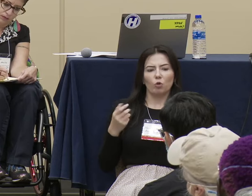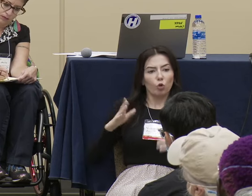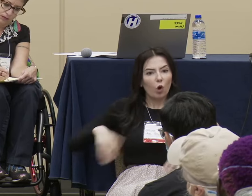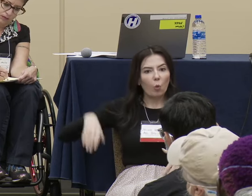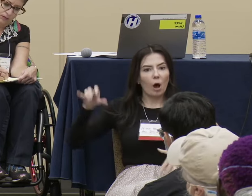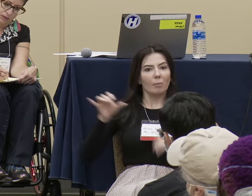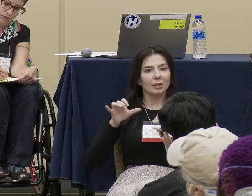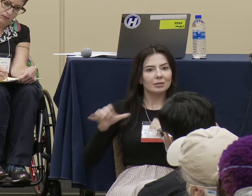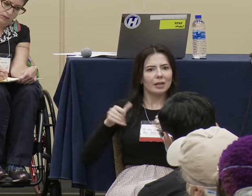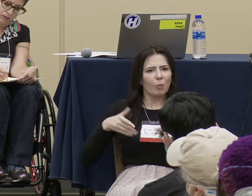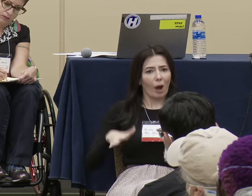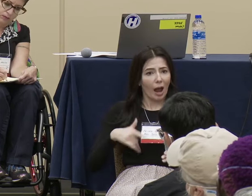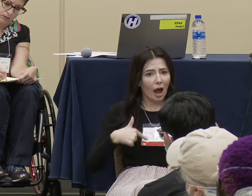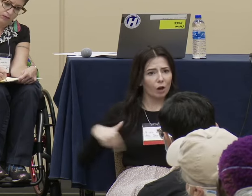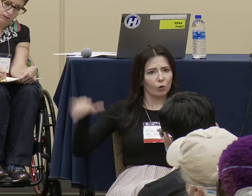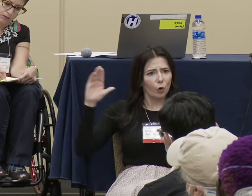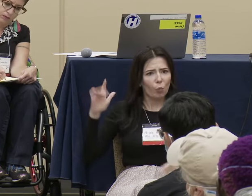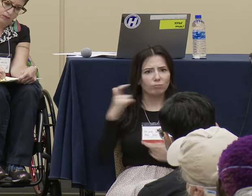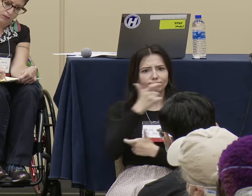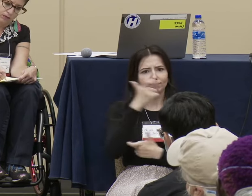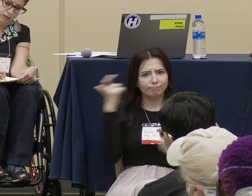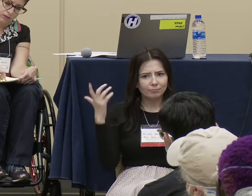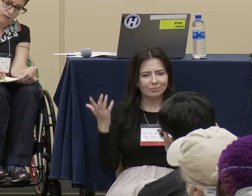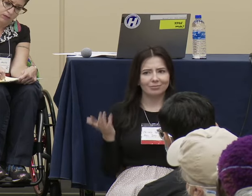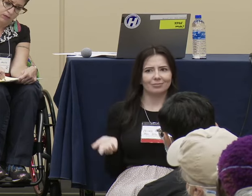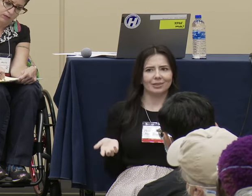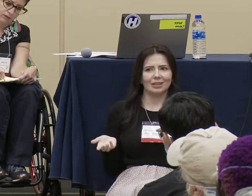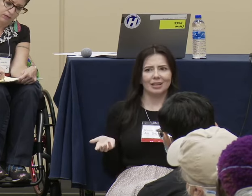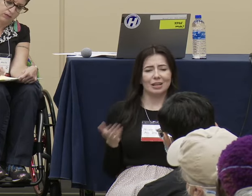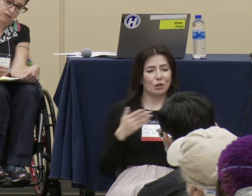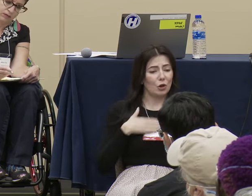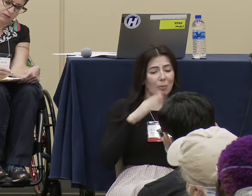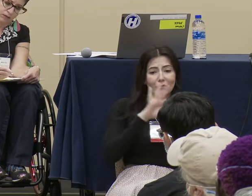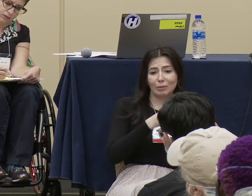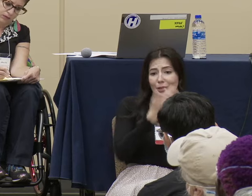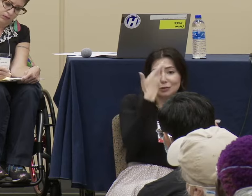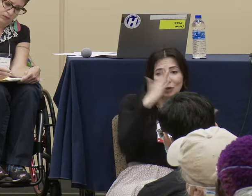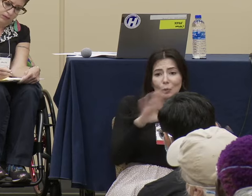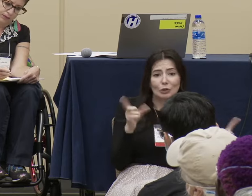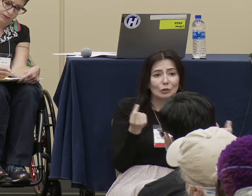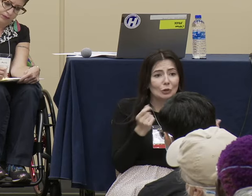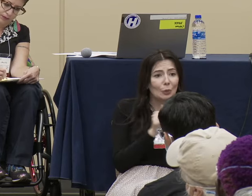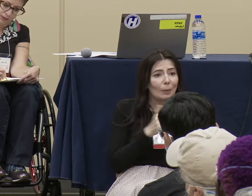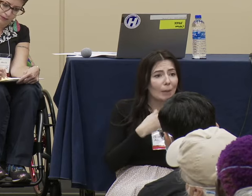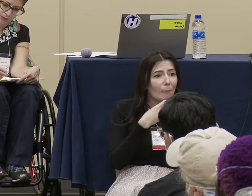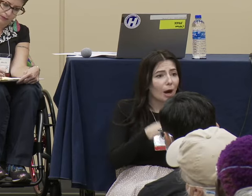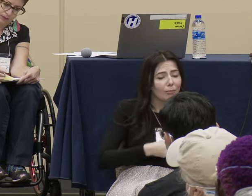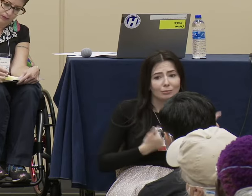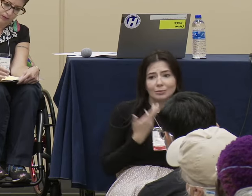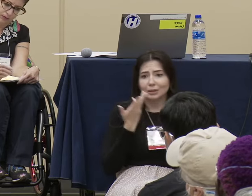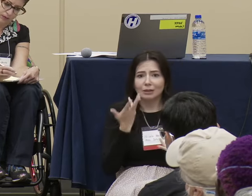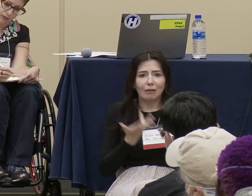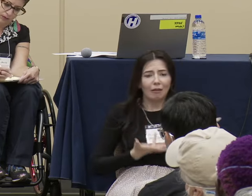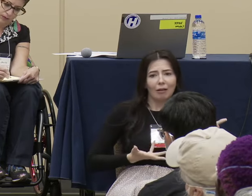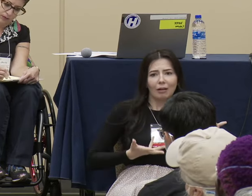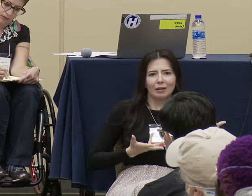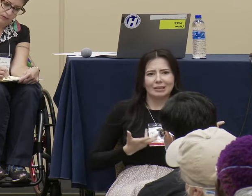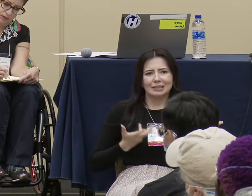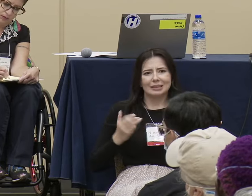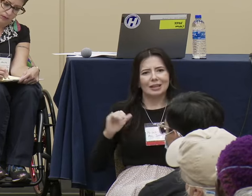in a nuclear family where my family did not know what to do with any of my problems? And I was lucky enough that this didn't lead to